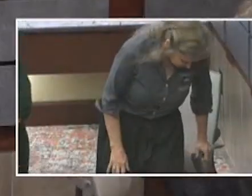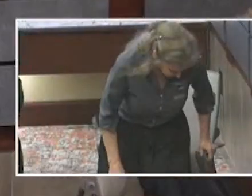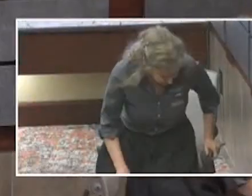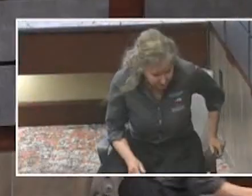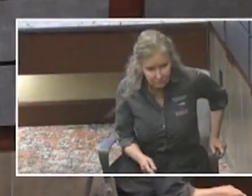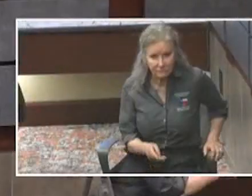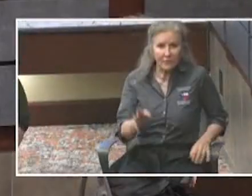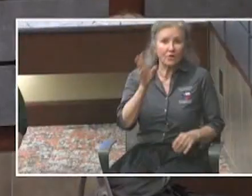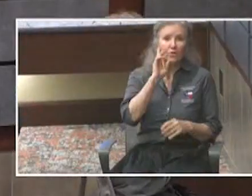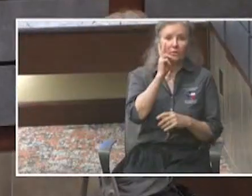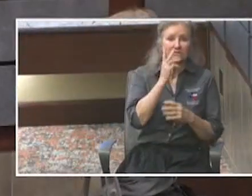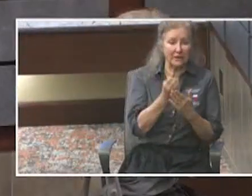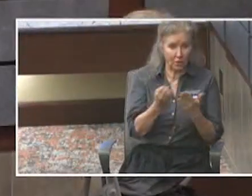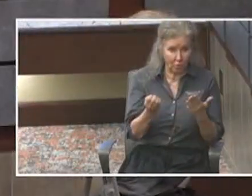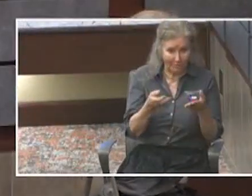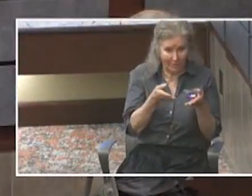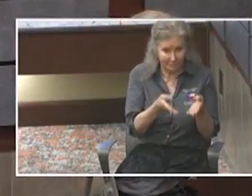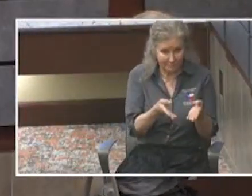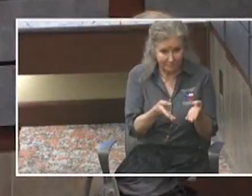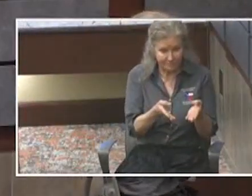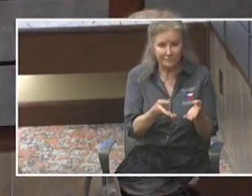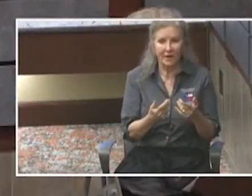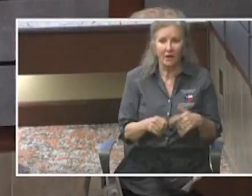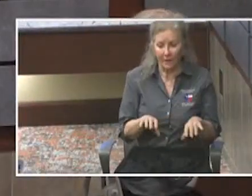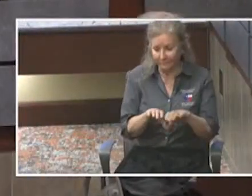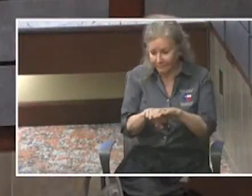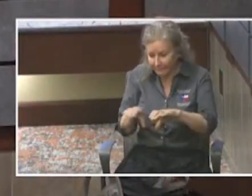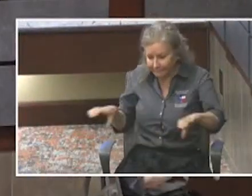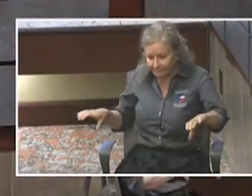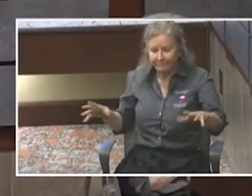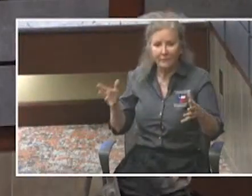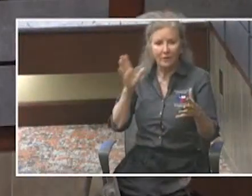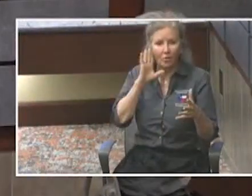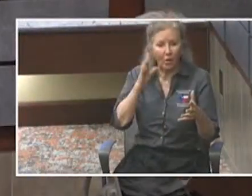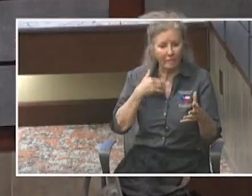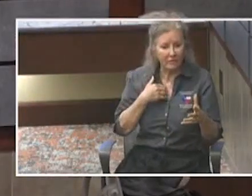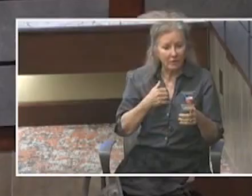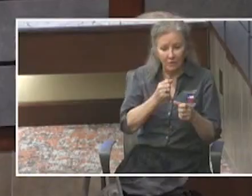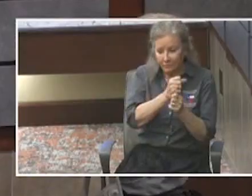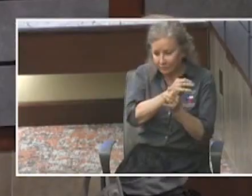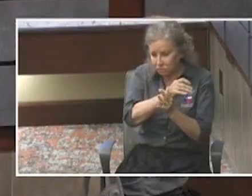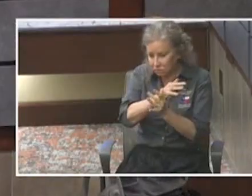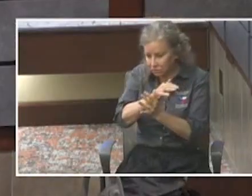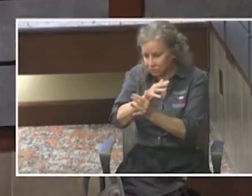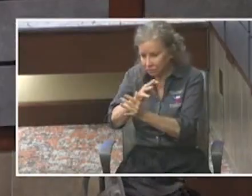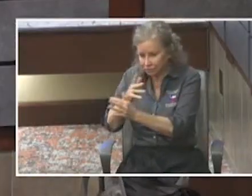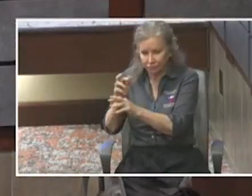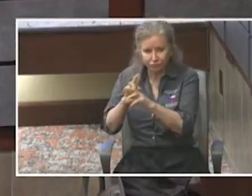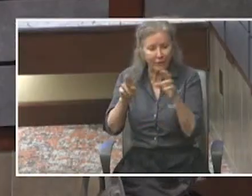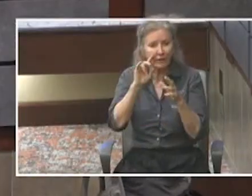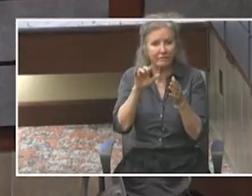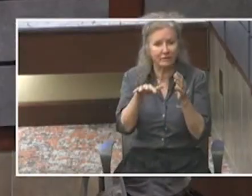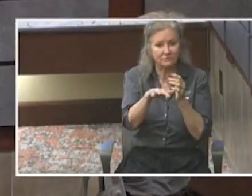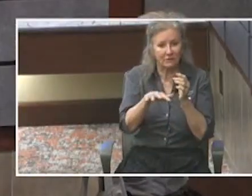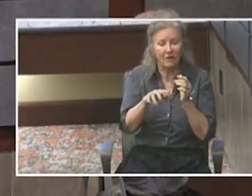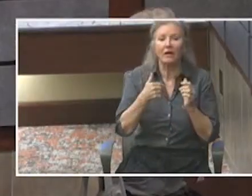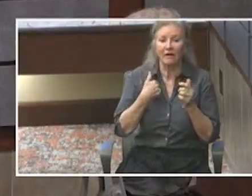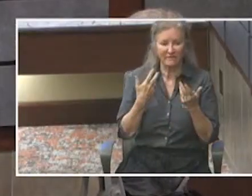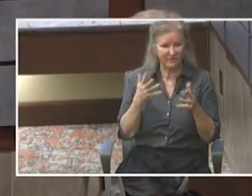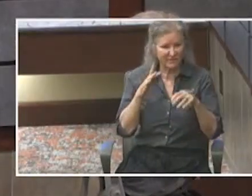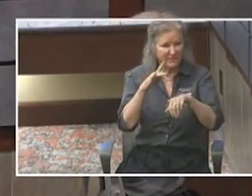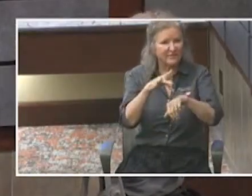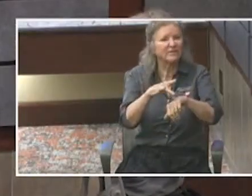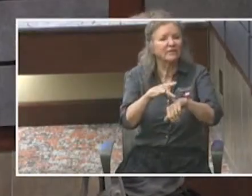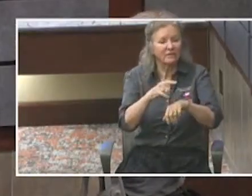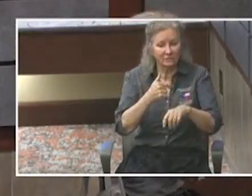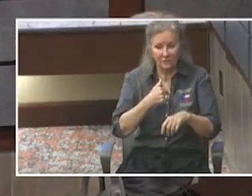casing that's already there horizontally. And so there'll be some preparation of the site. You know, I've been out at the site with,